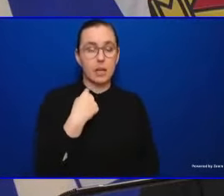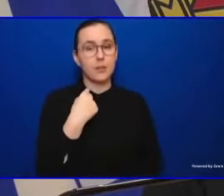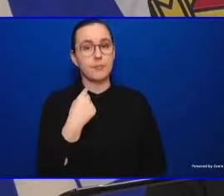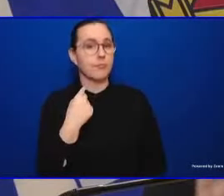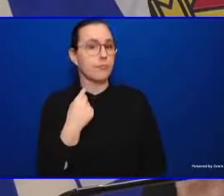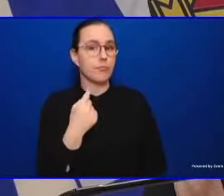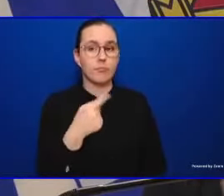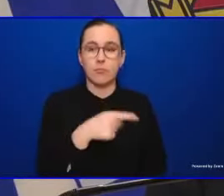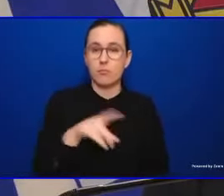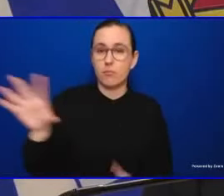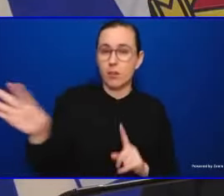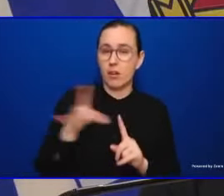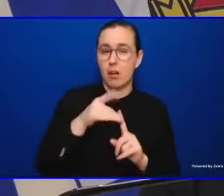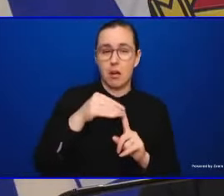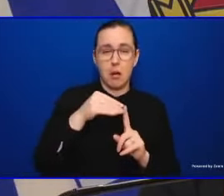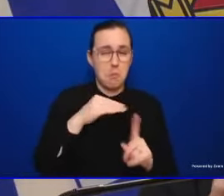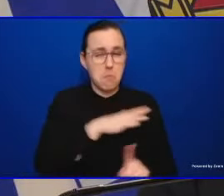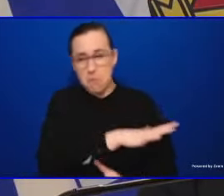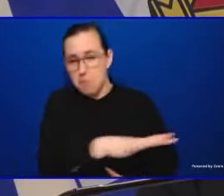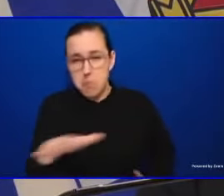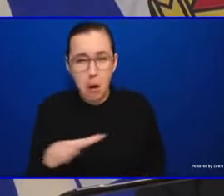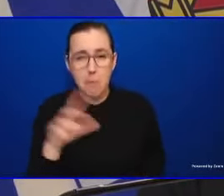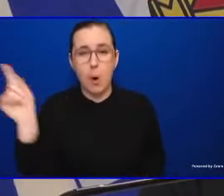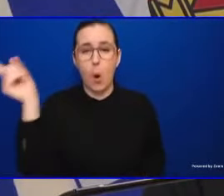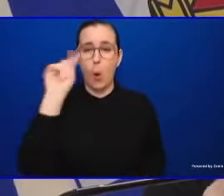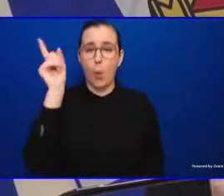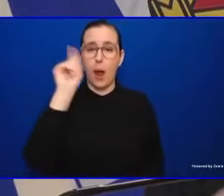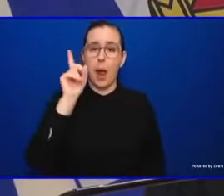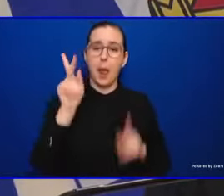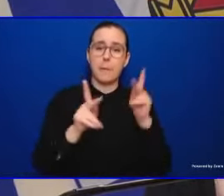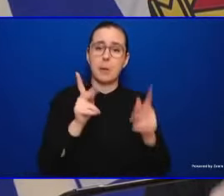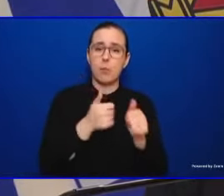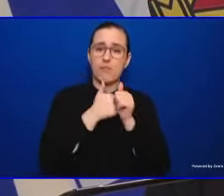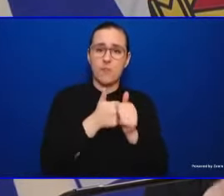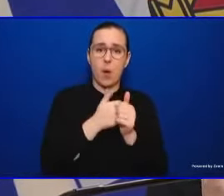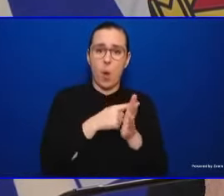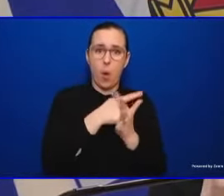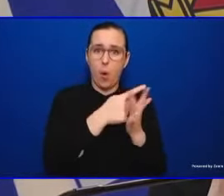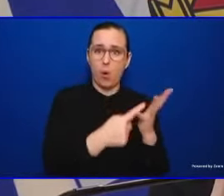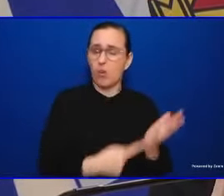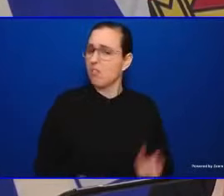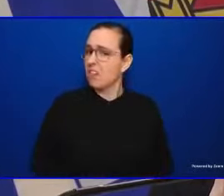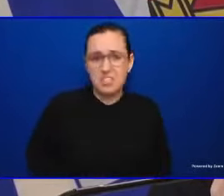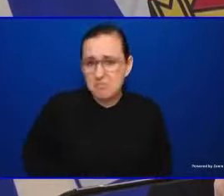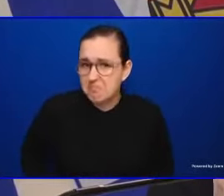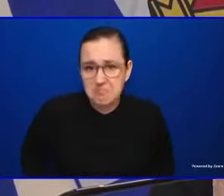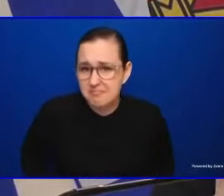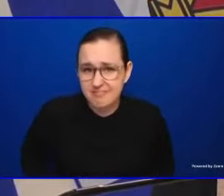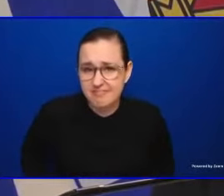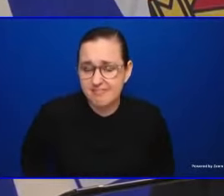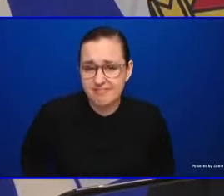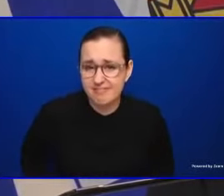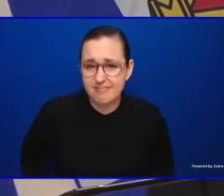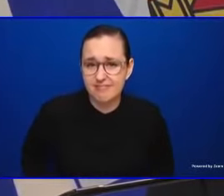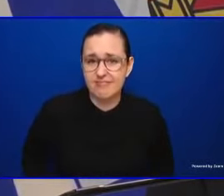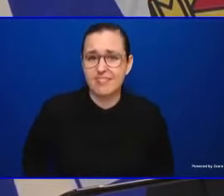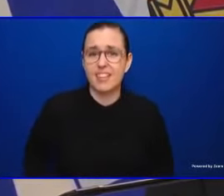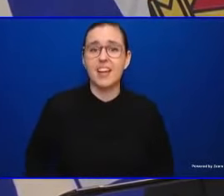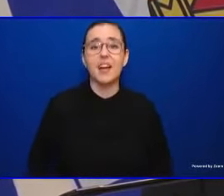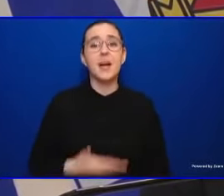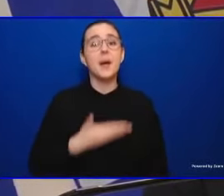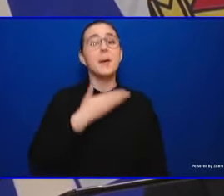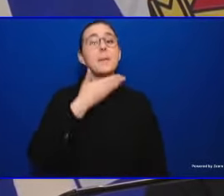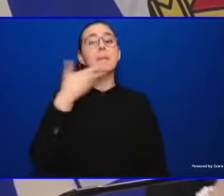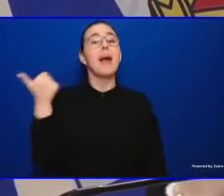place. That is a fact. And we know that the best mask that you wear is a good quality one that is well fitting to your